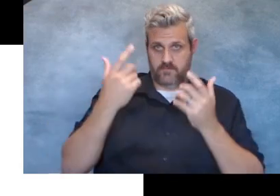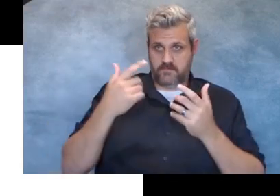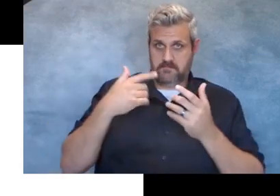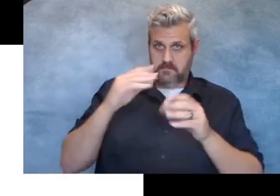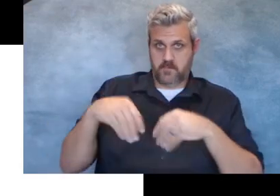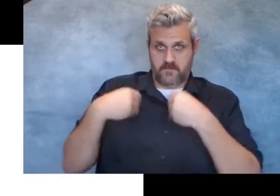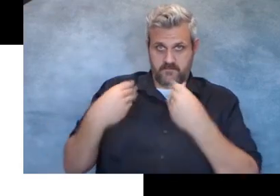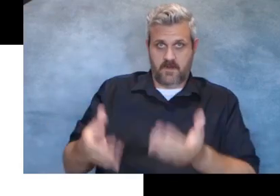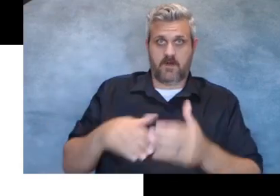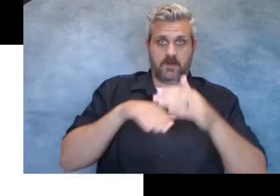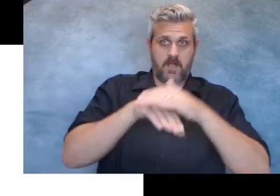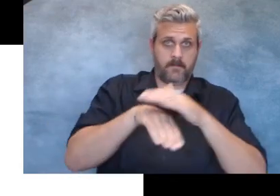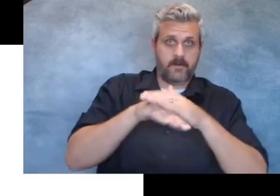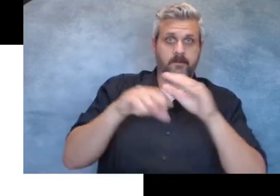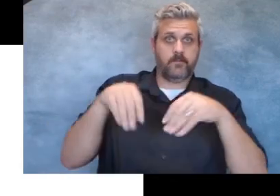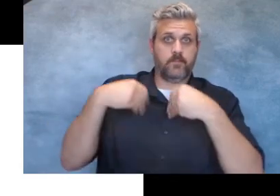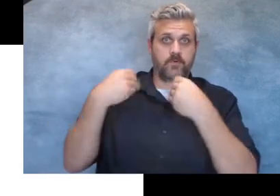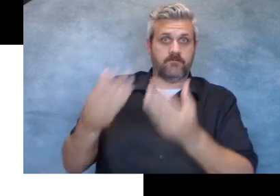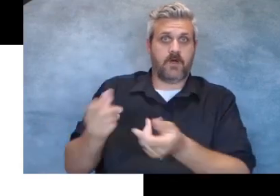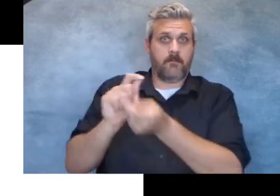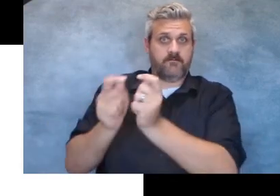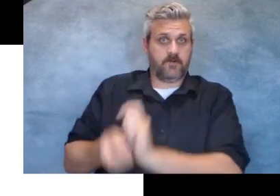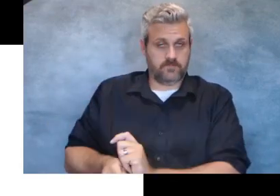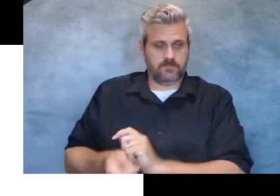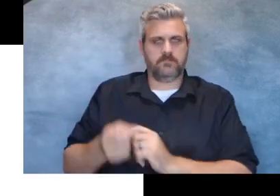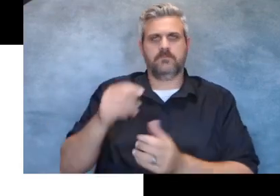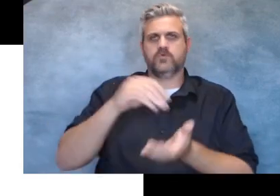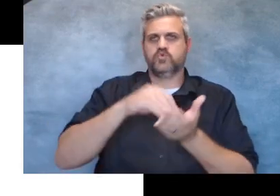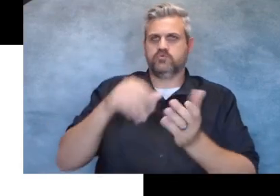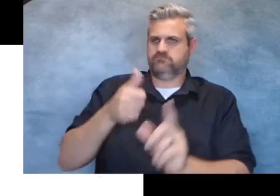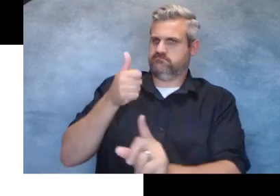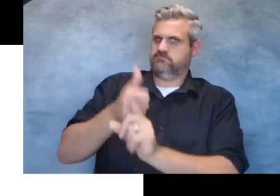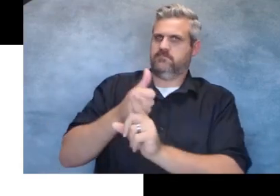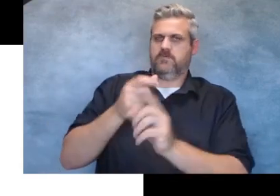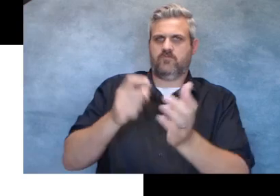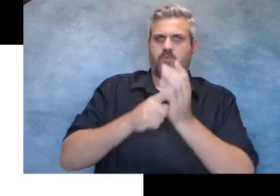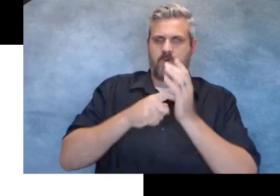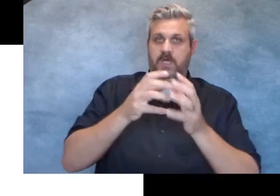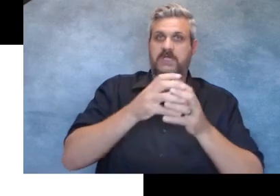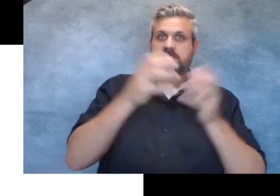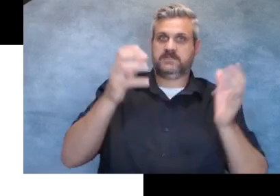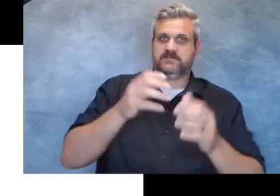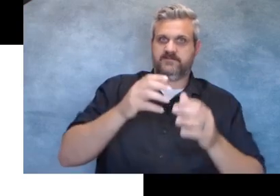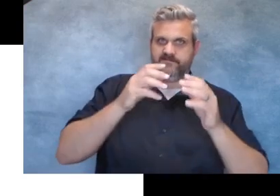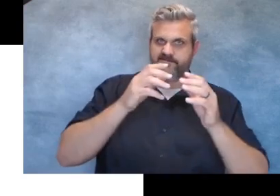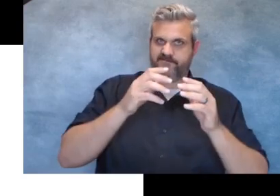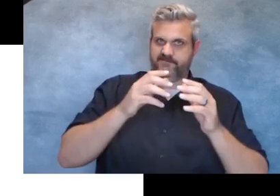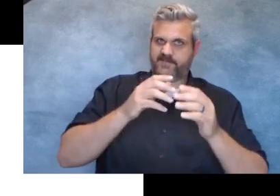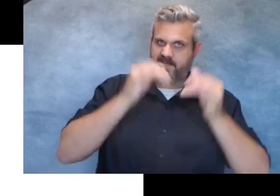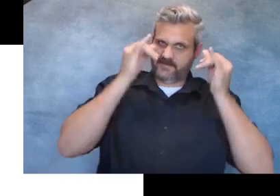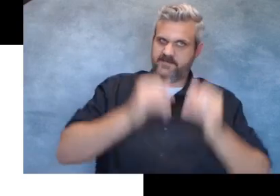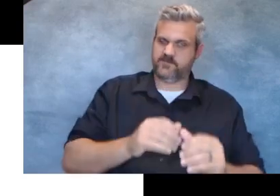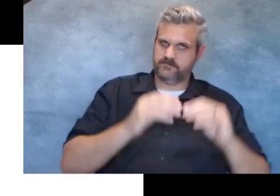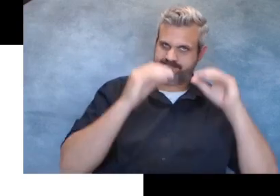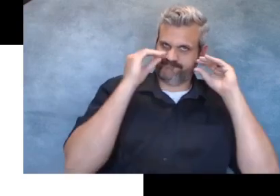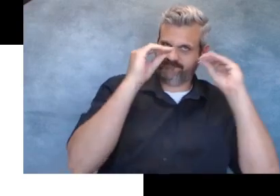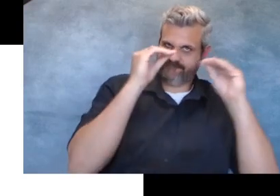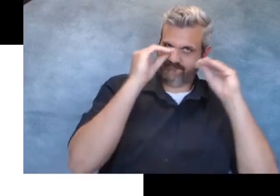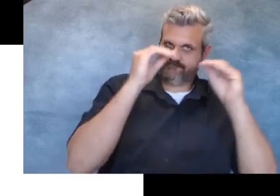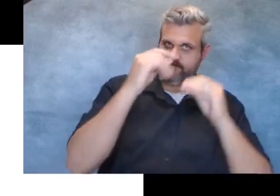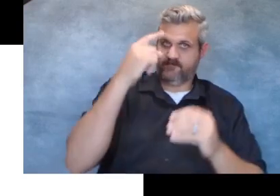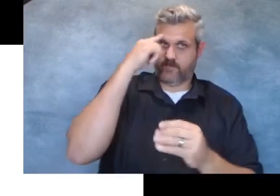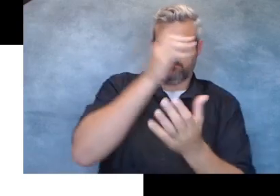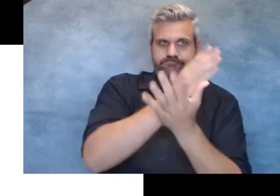and accommodations. The student must require extensive individual instruction across multiple settings to access and